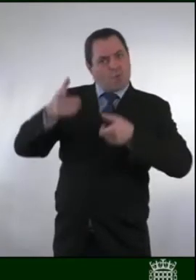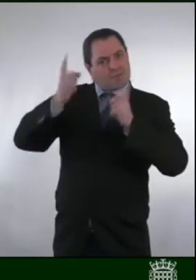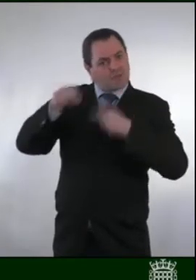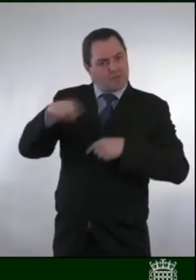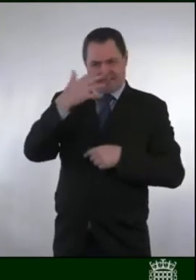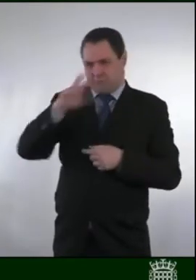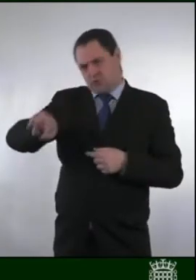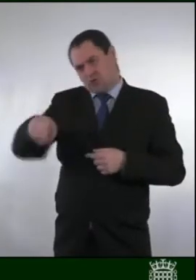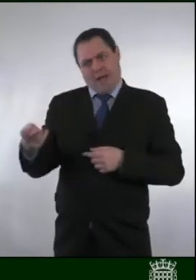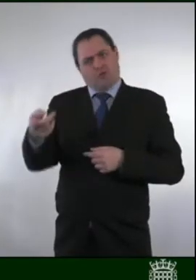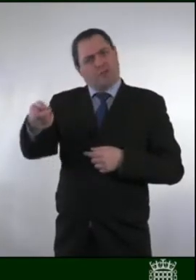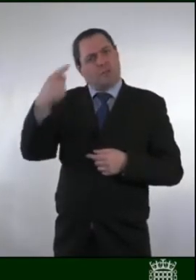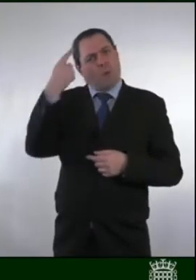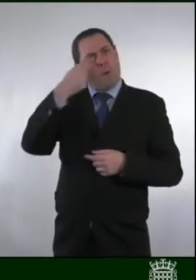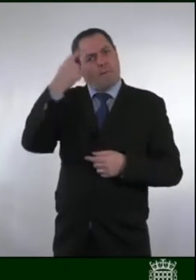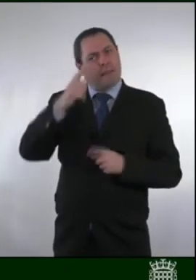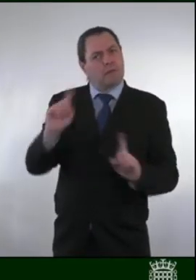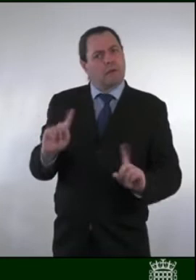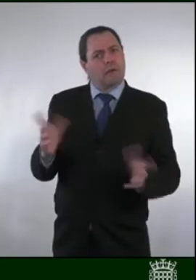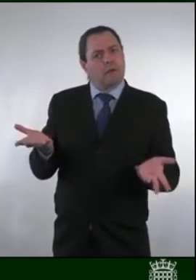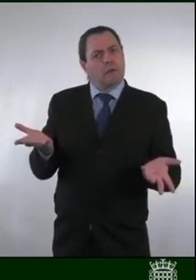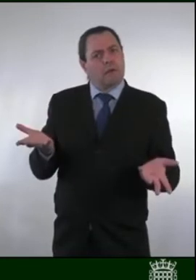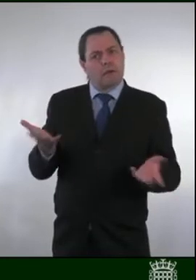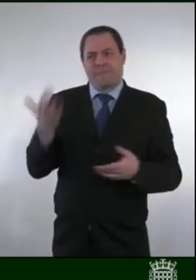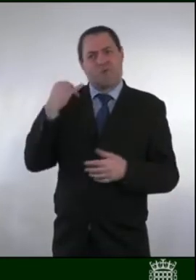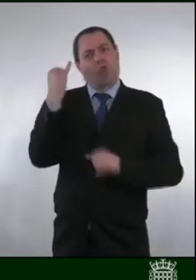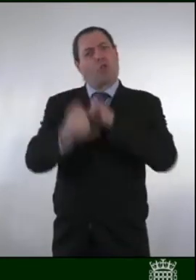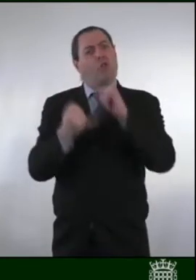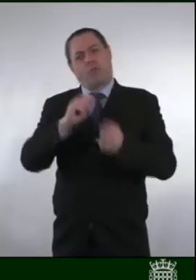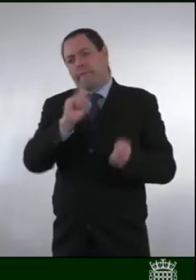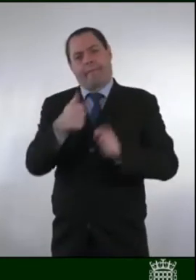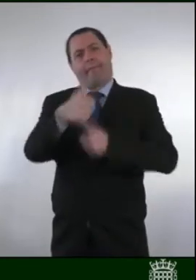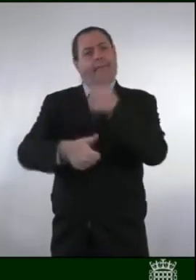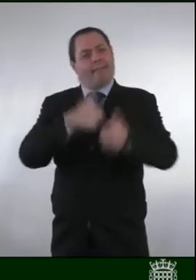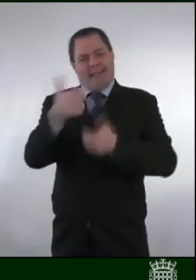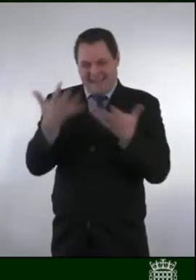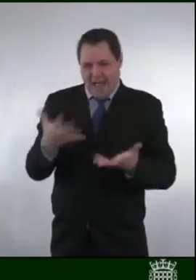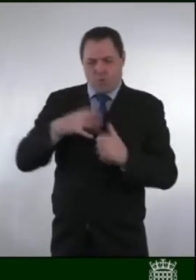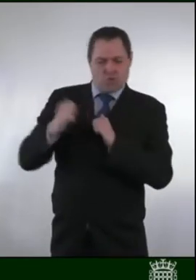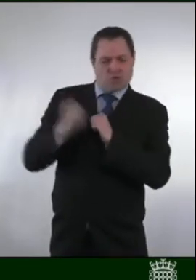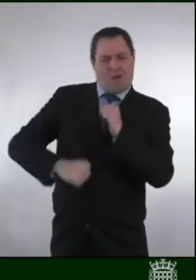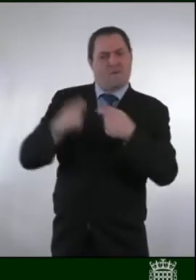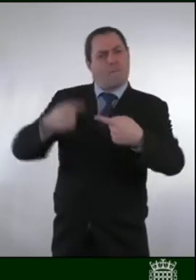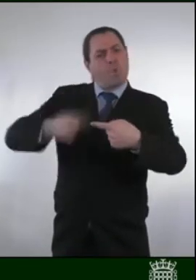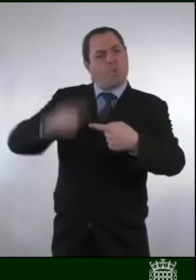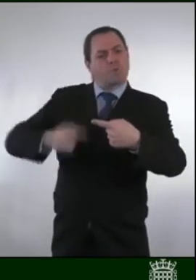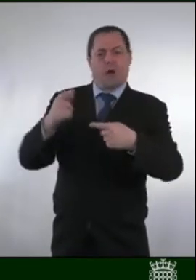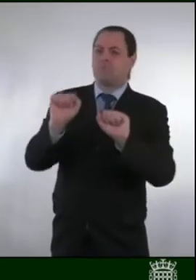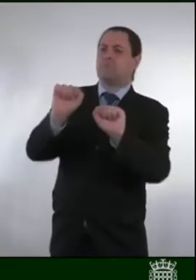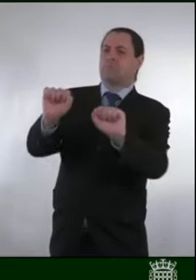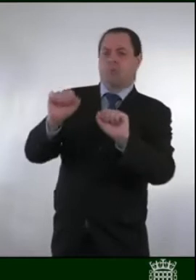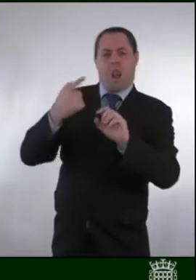of tune from the Right Honourable gentleman, and I'm delighted that he's now in favour of tough border controls, because he wasn't last